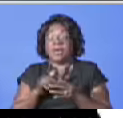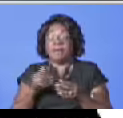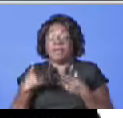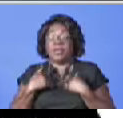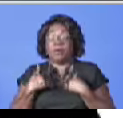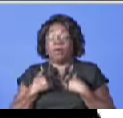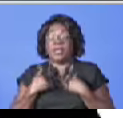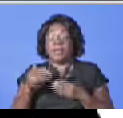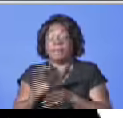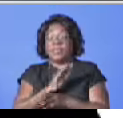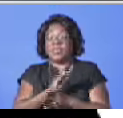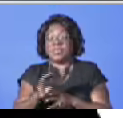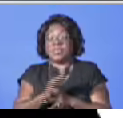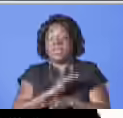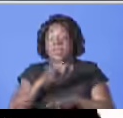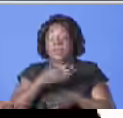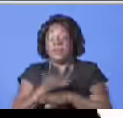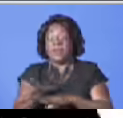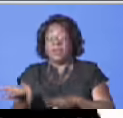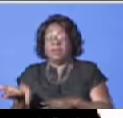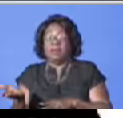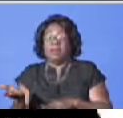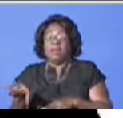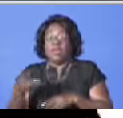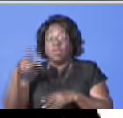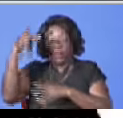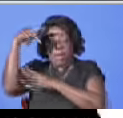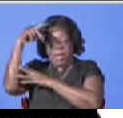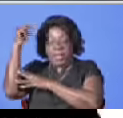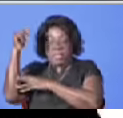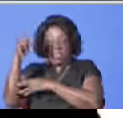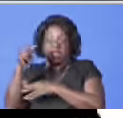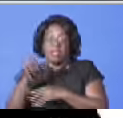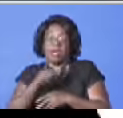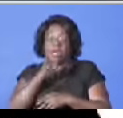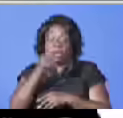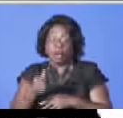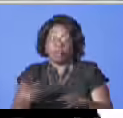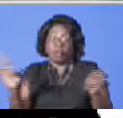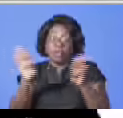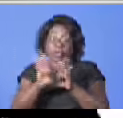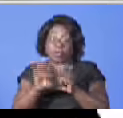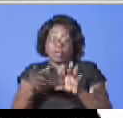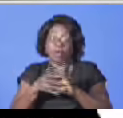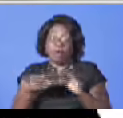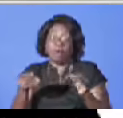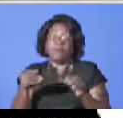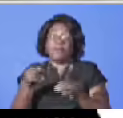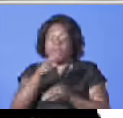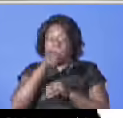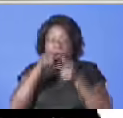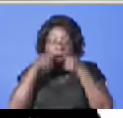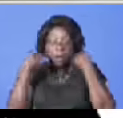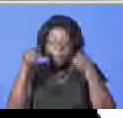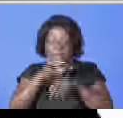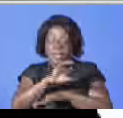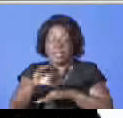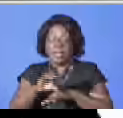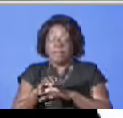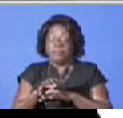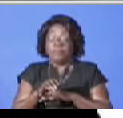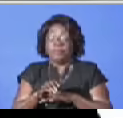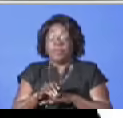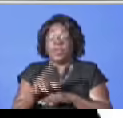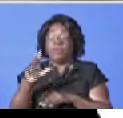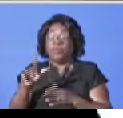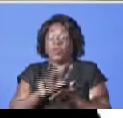Minister the Most Honorable Dr. Hubert Minnis announced the closure of the popular venue during a national address back on March 23rd. 3 weeks